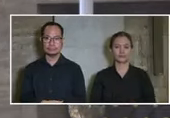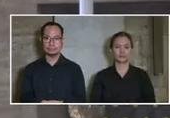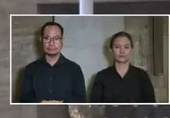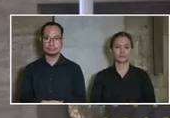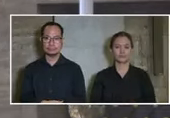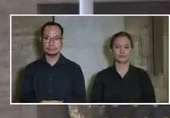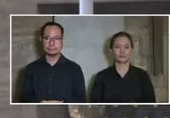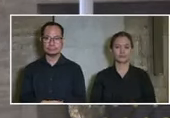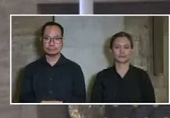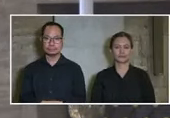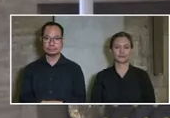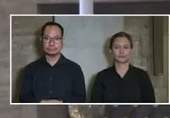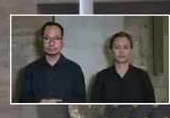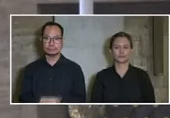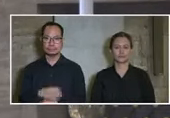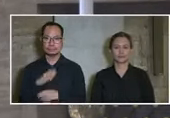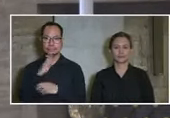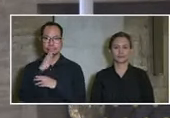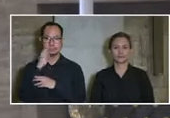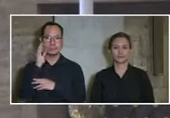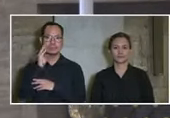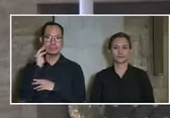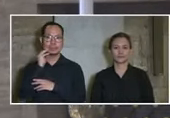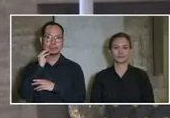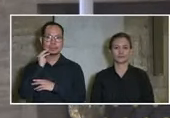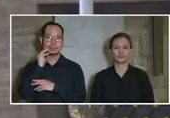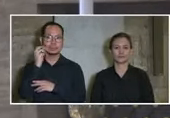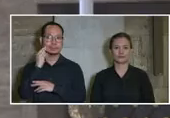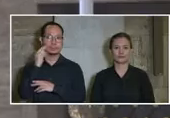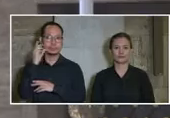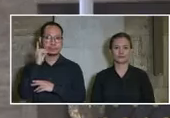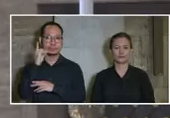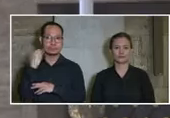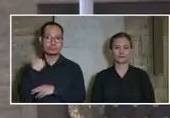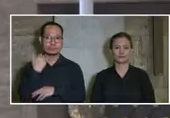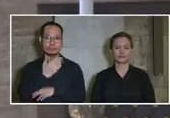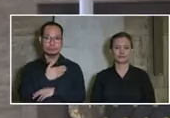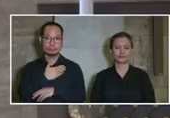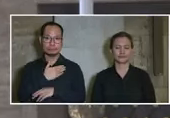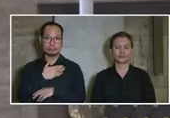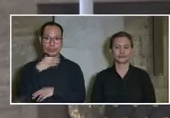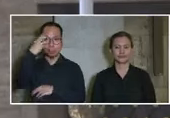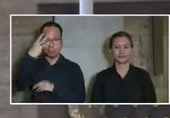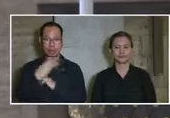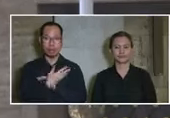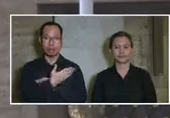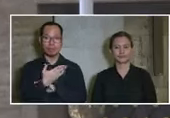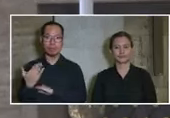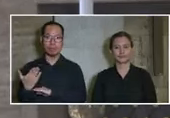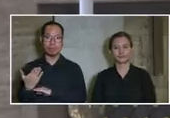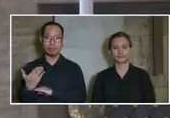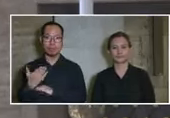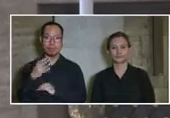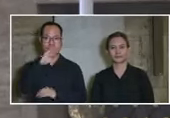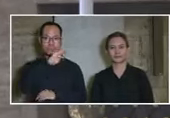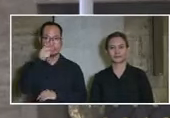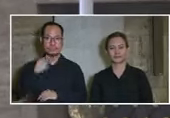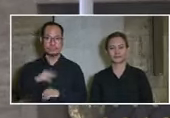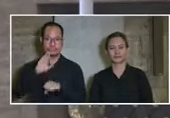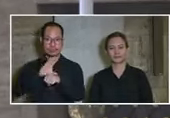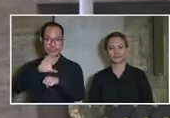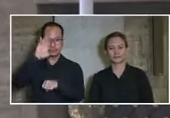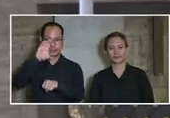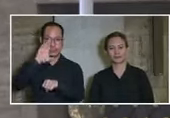On behalf of Monsignor Oli de la Cruz, our rector, we would like again to welcome all of you to the Manila